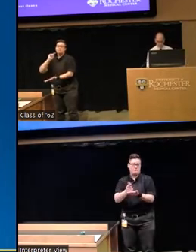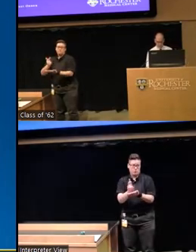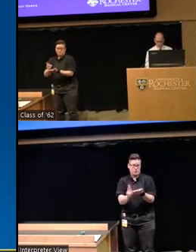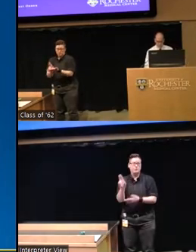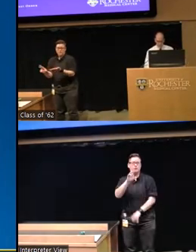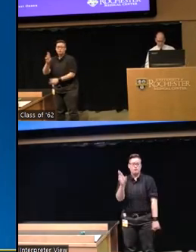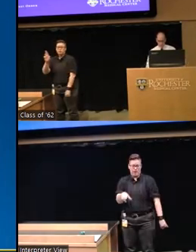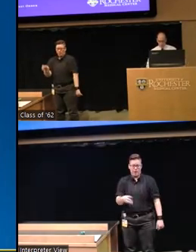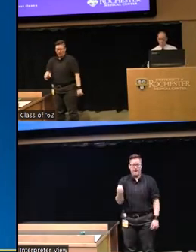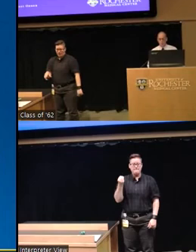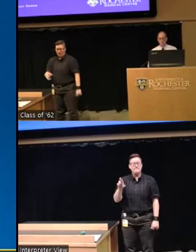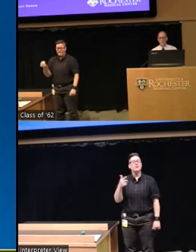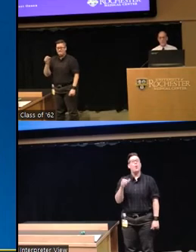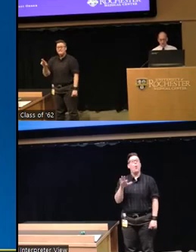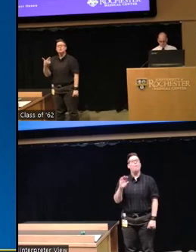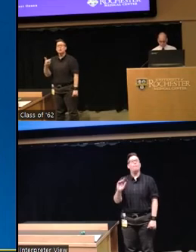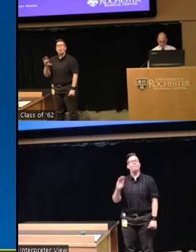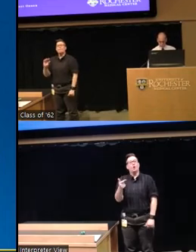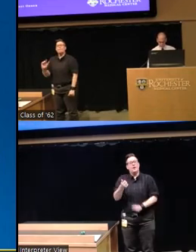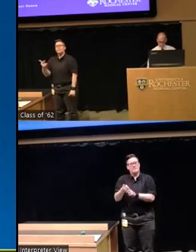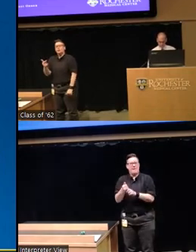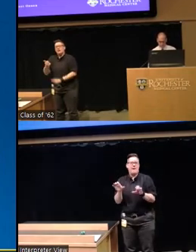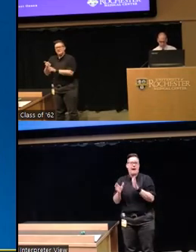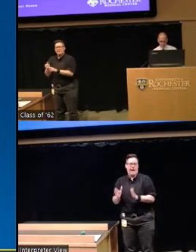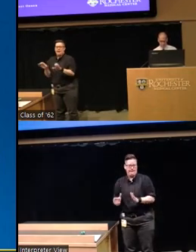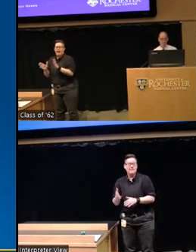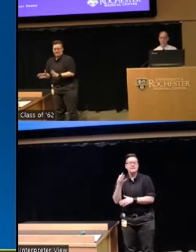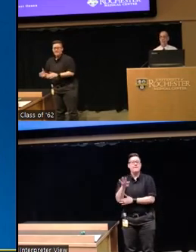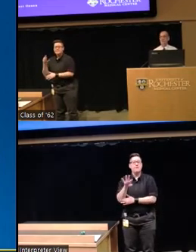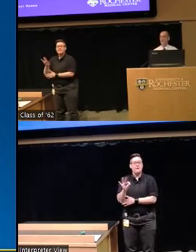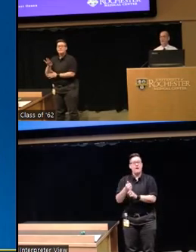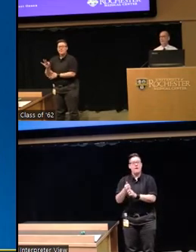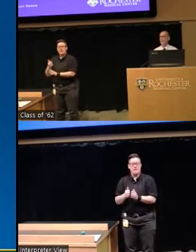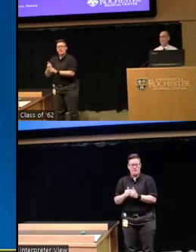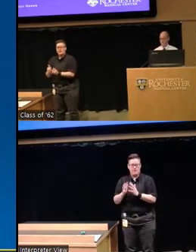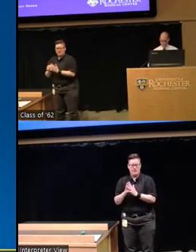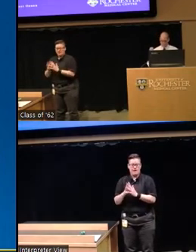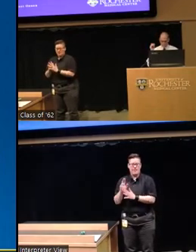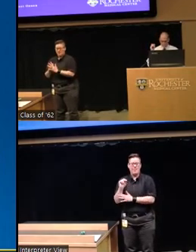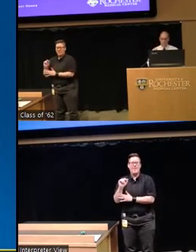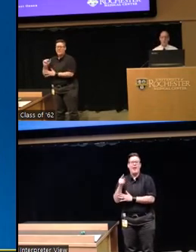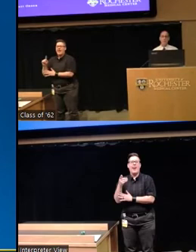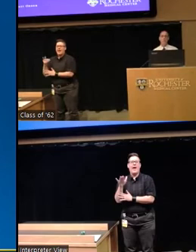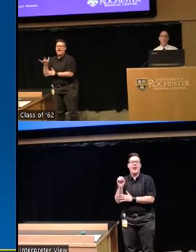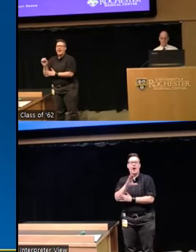university. Mr. Goldberg was a chemist, and in 1949, established the Nagley Company.